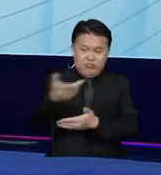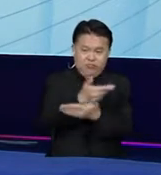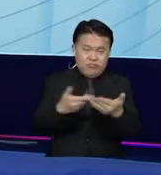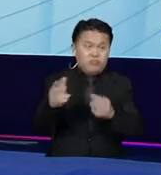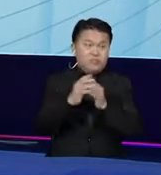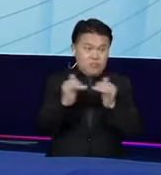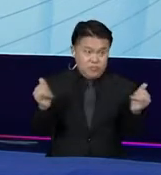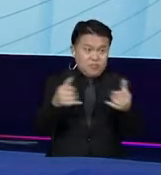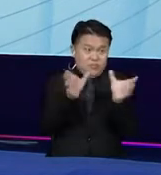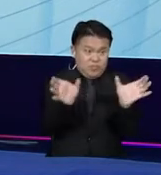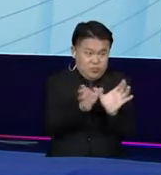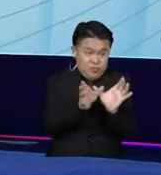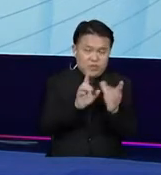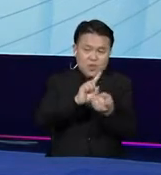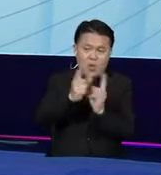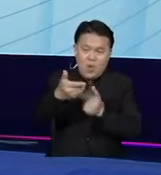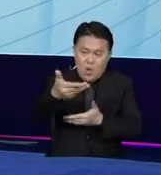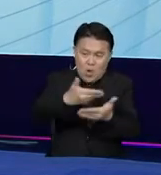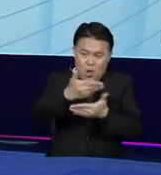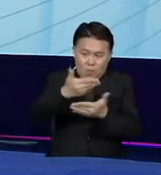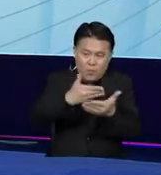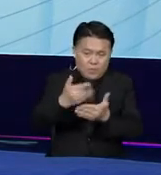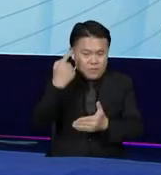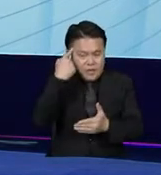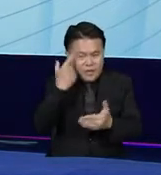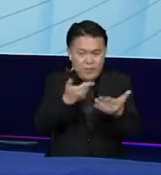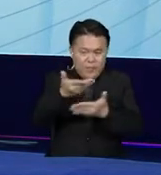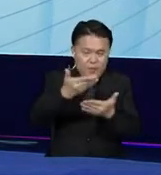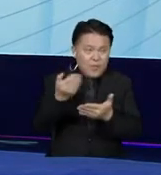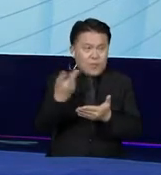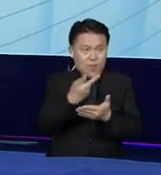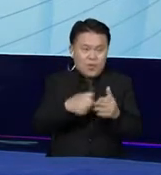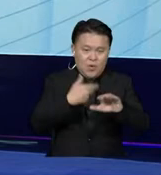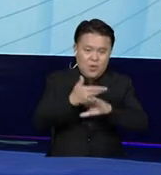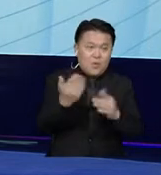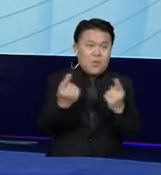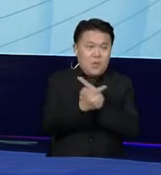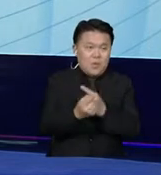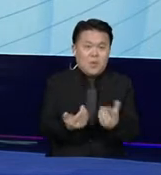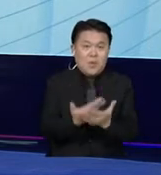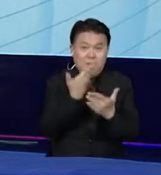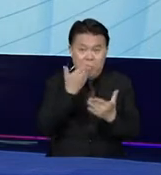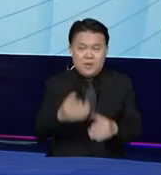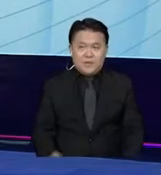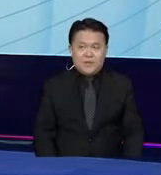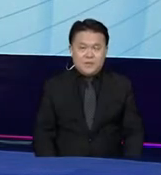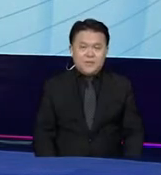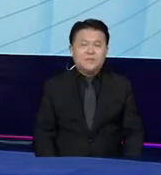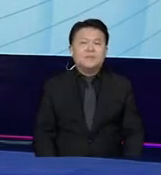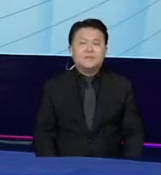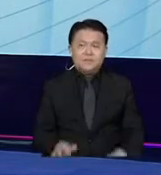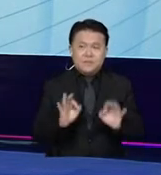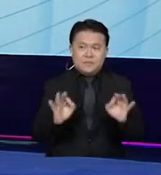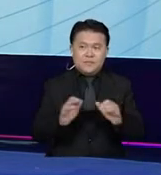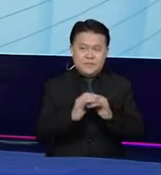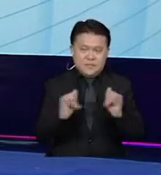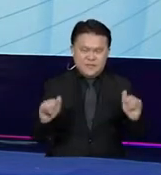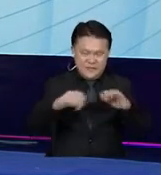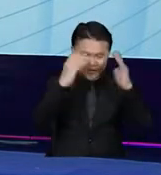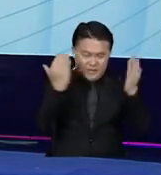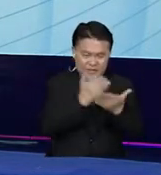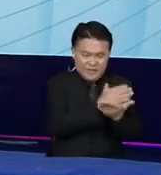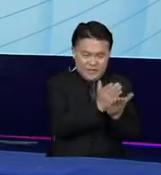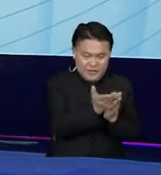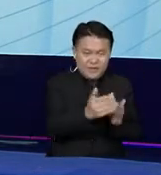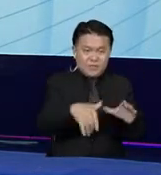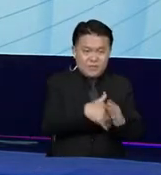exchange ideas and innovation. While all species of humans had culture, our species culture took off